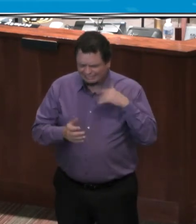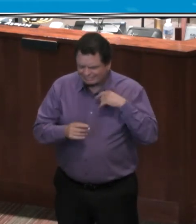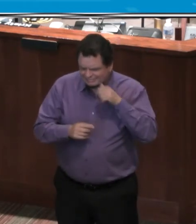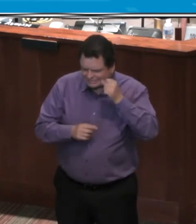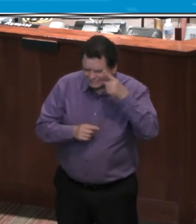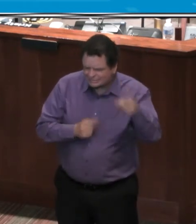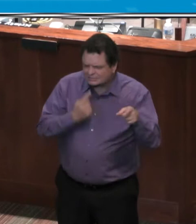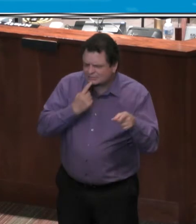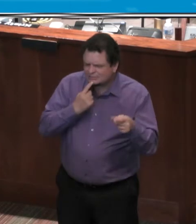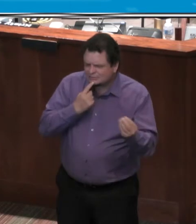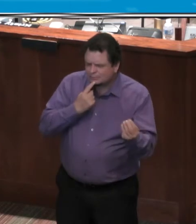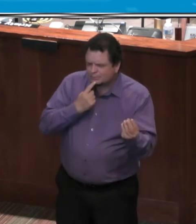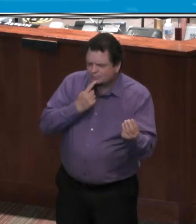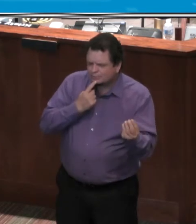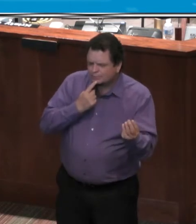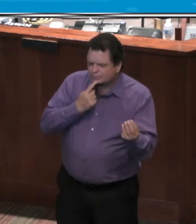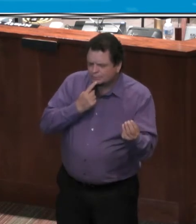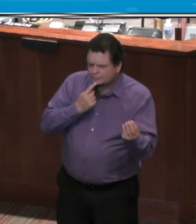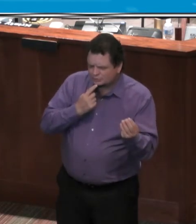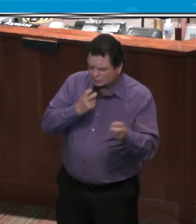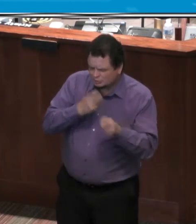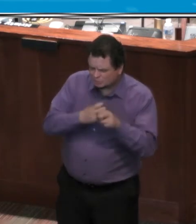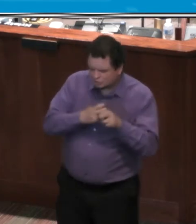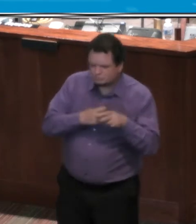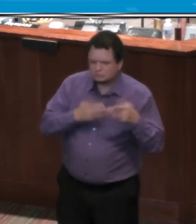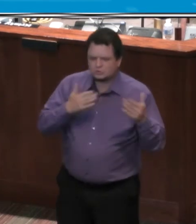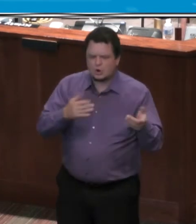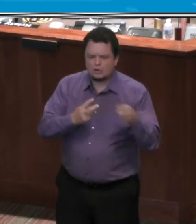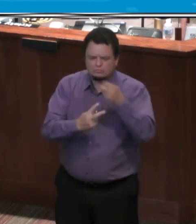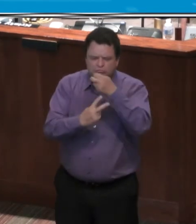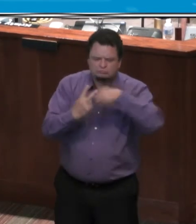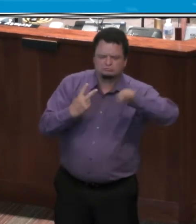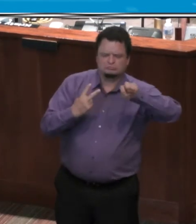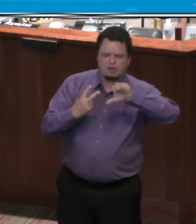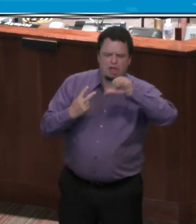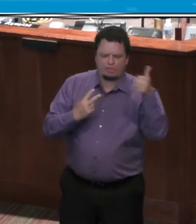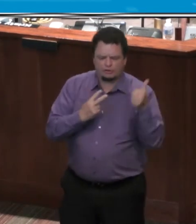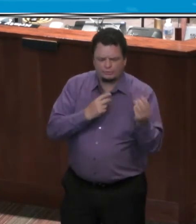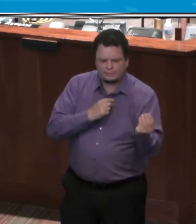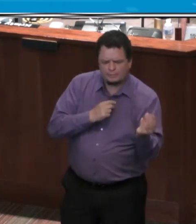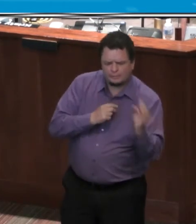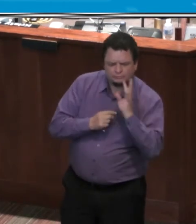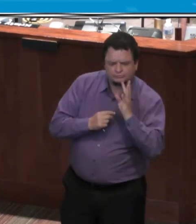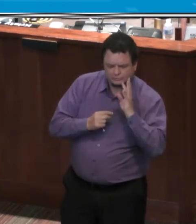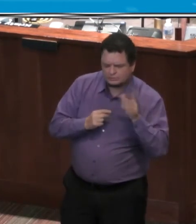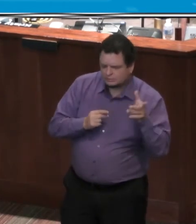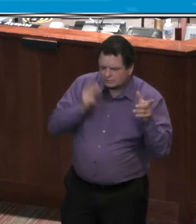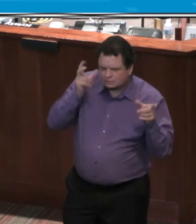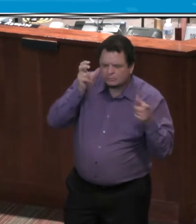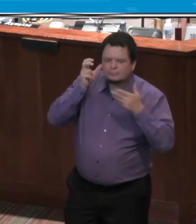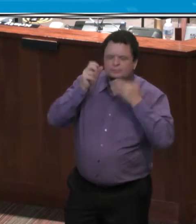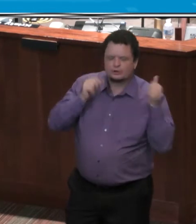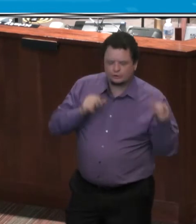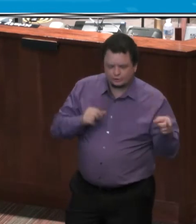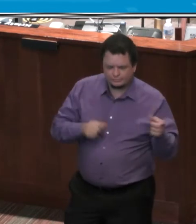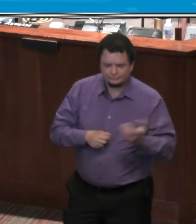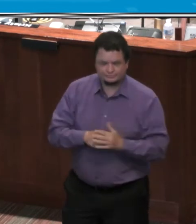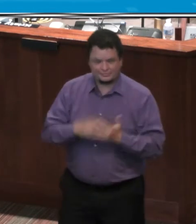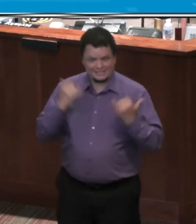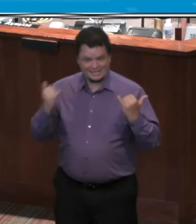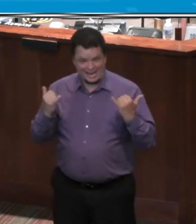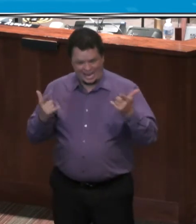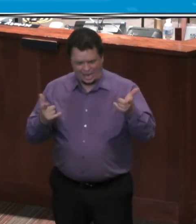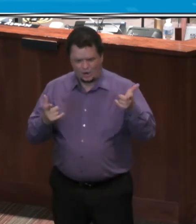regarding the back to school, I'm getting emails from parents who are confused on whether those are